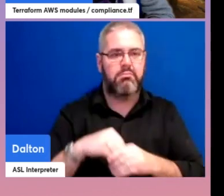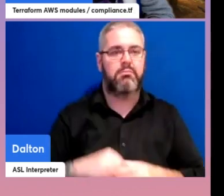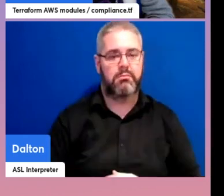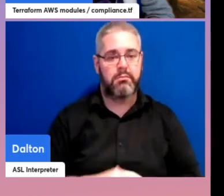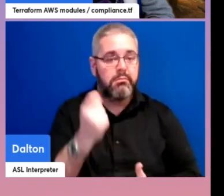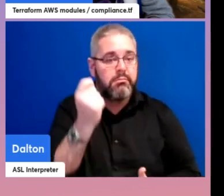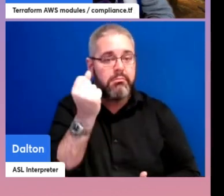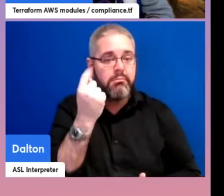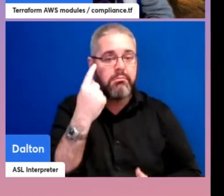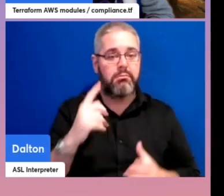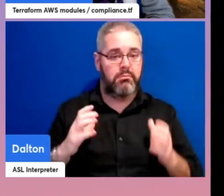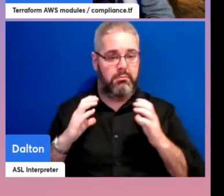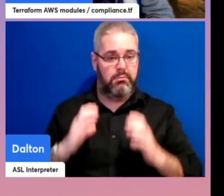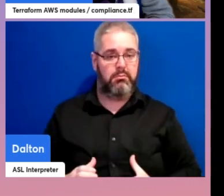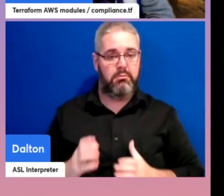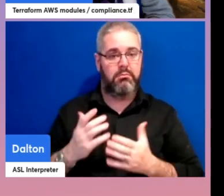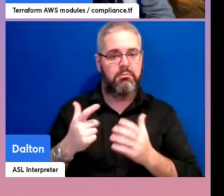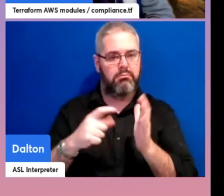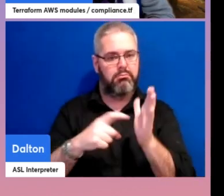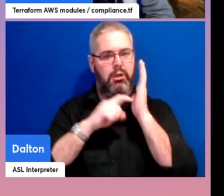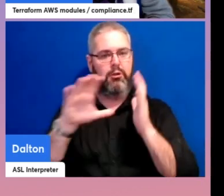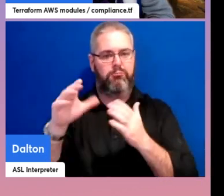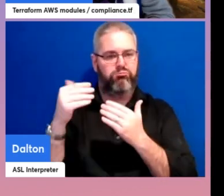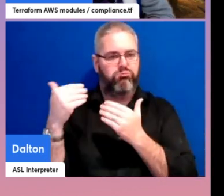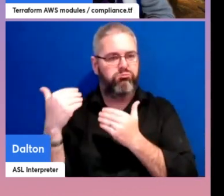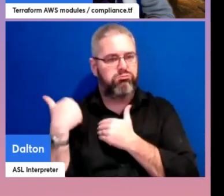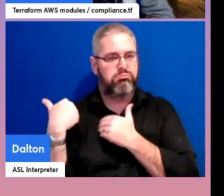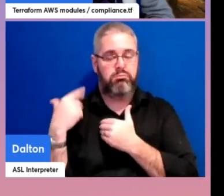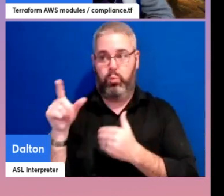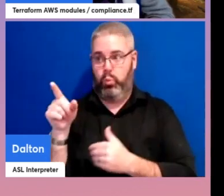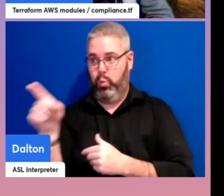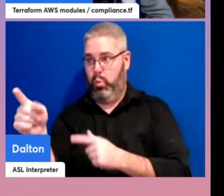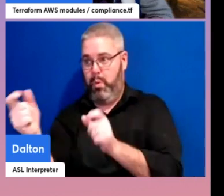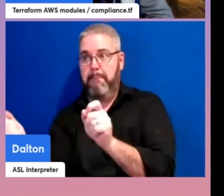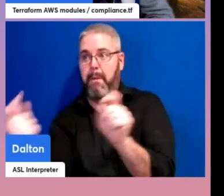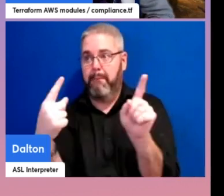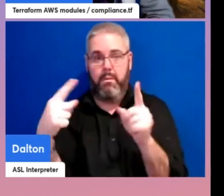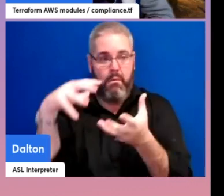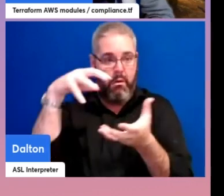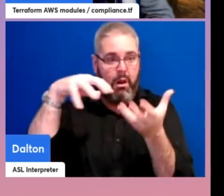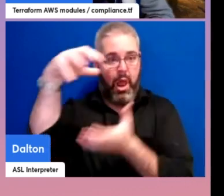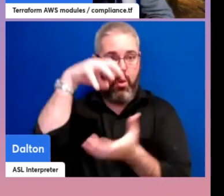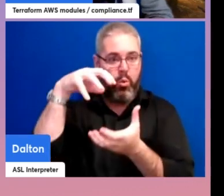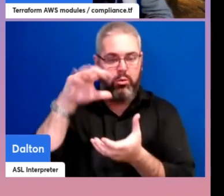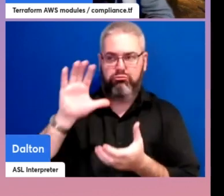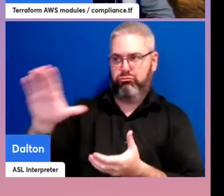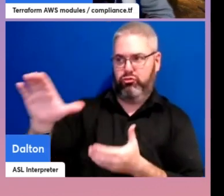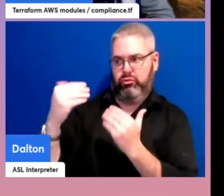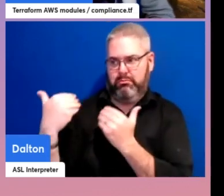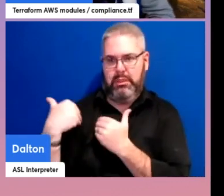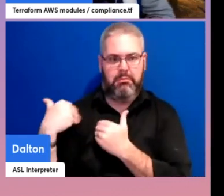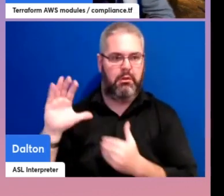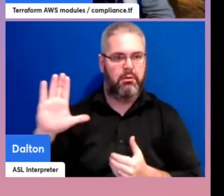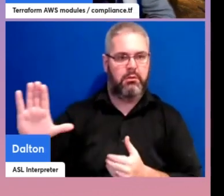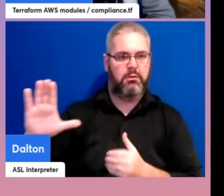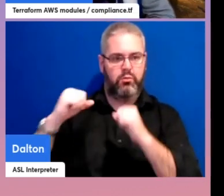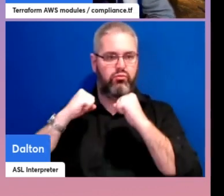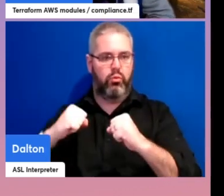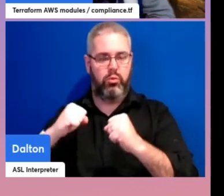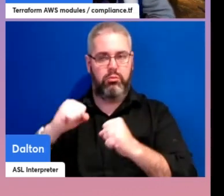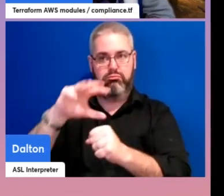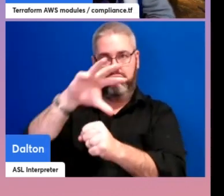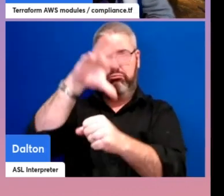care about things which they put into the cloud. So they are responsible for security in the